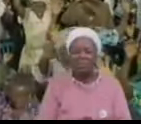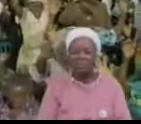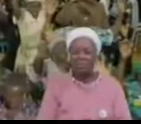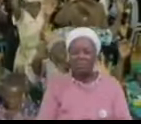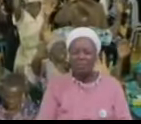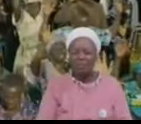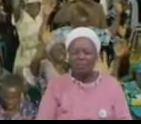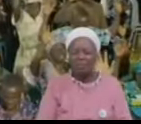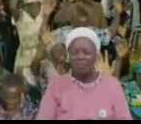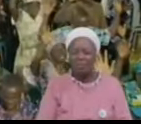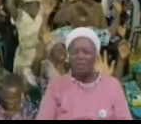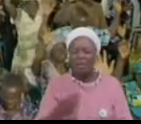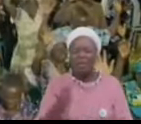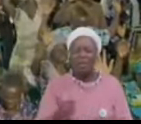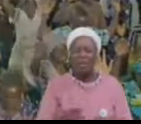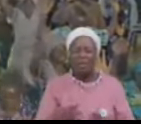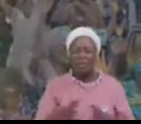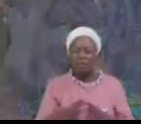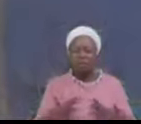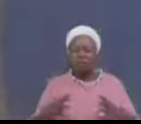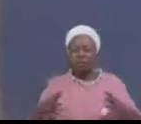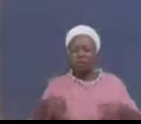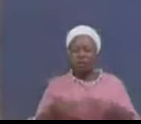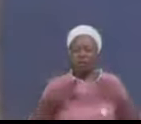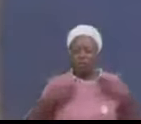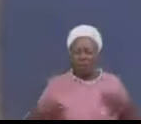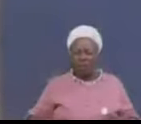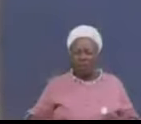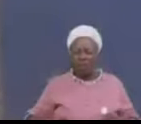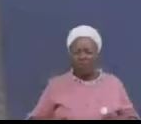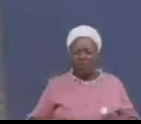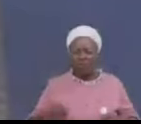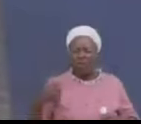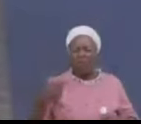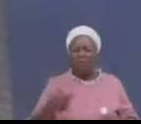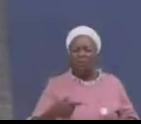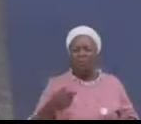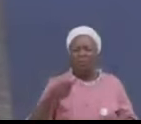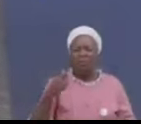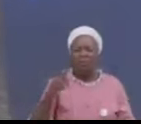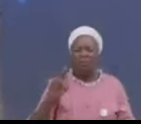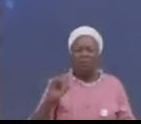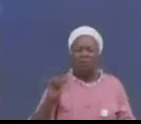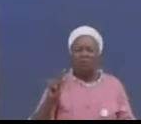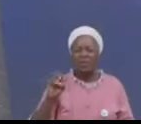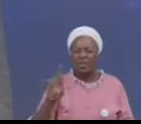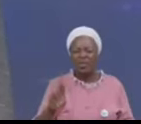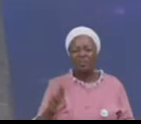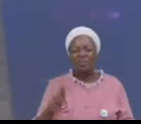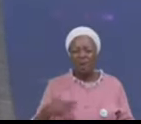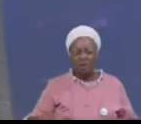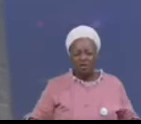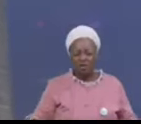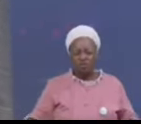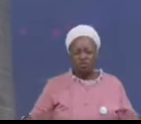The swelling in your body, goiter, swollen tummy, fibroid,